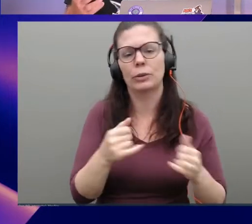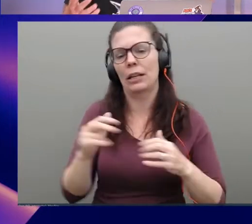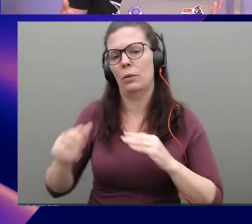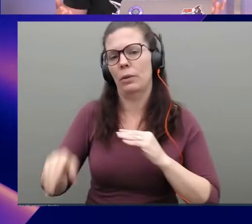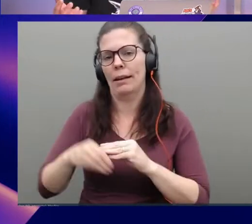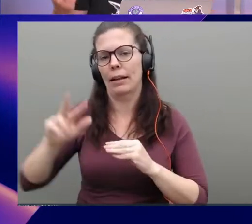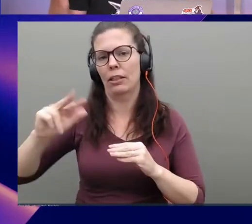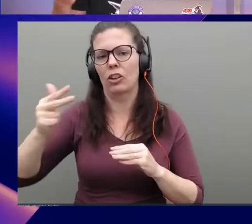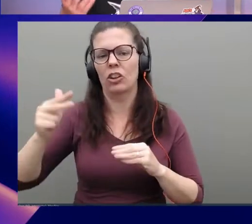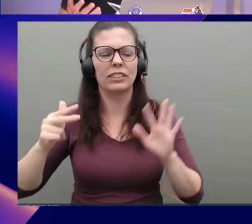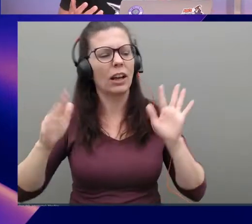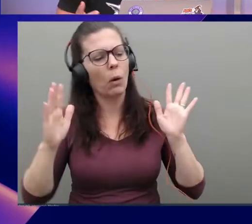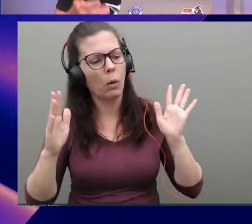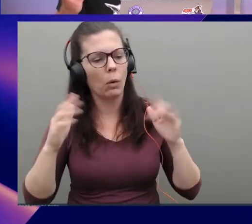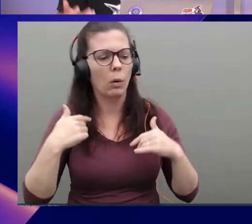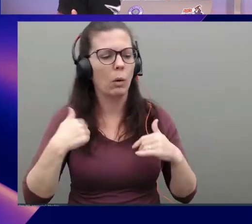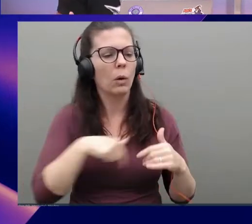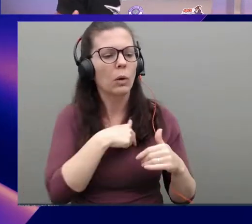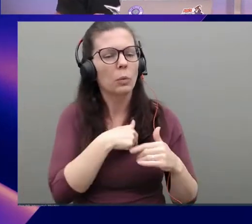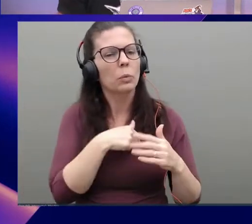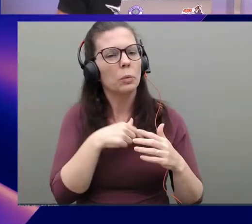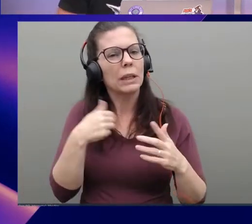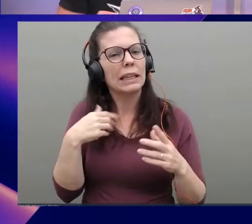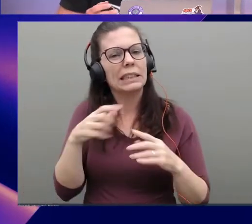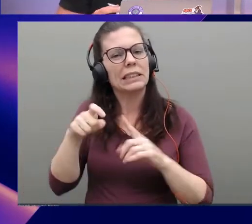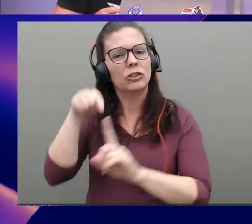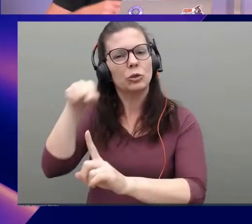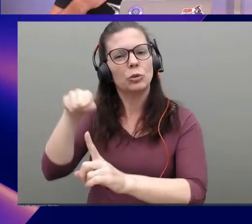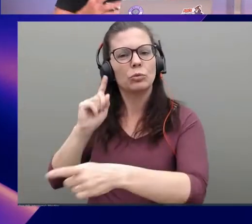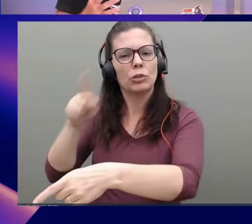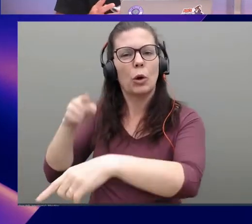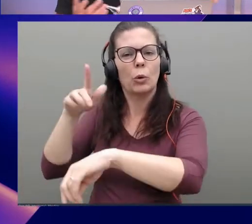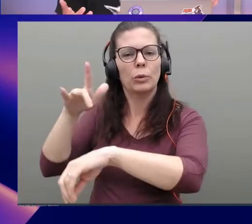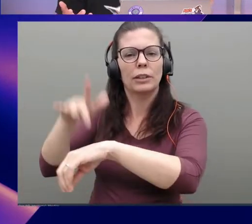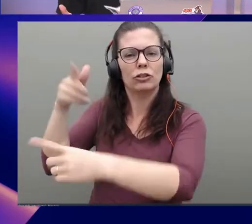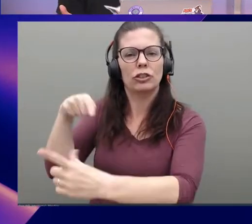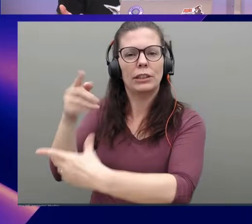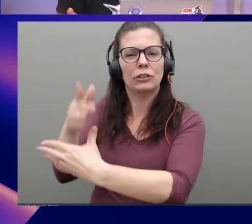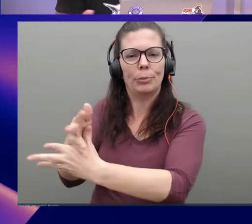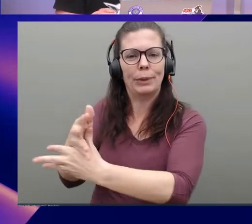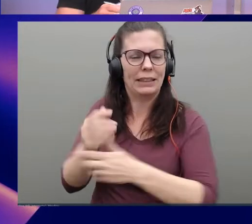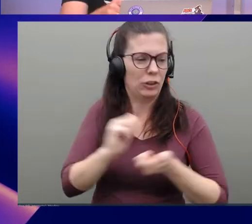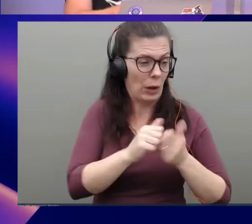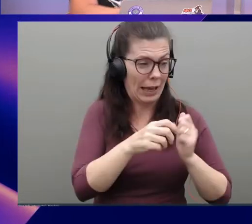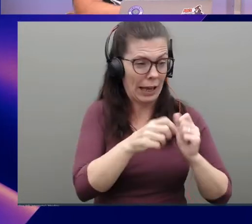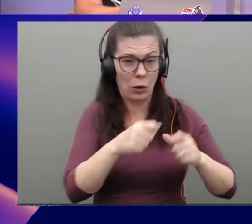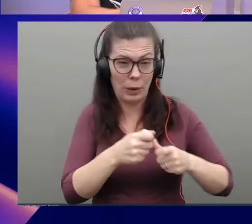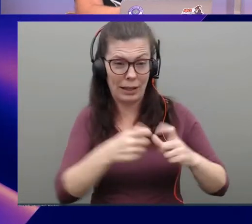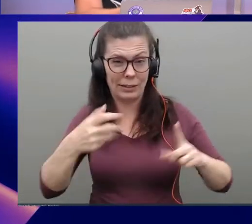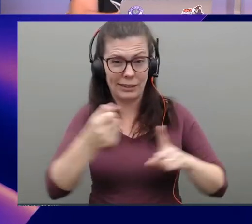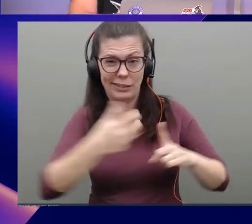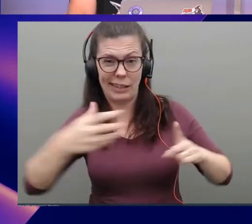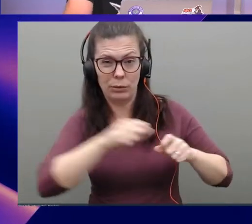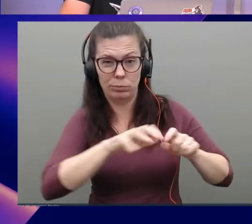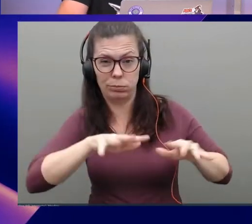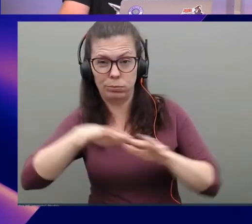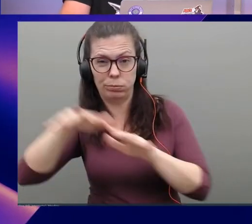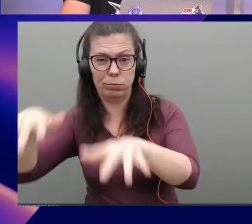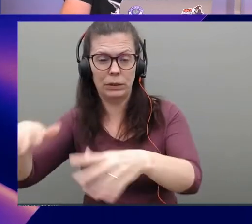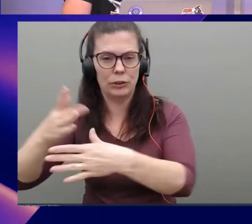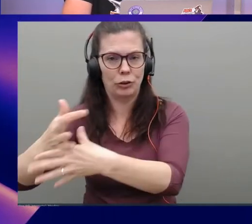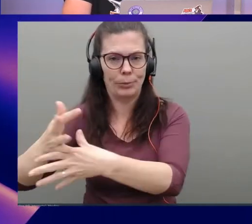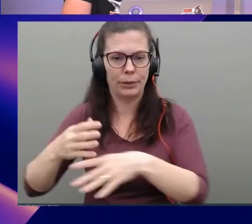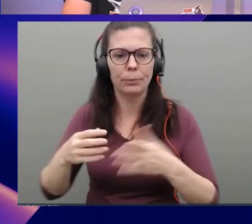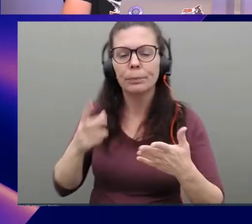We're going to say, hey, you know what? We have some use cases to go into Germany. How hard is it to now extend this network into Germany? So you can see some of the things in the policy